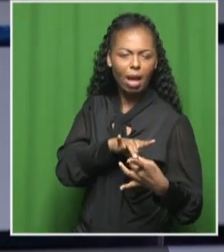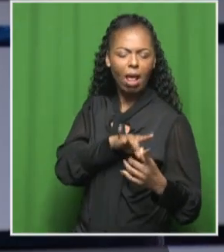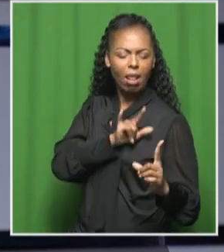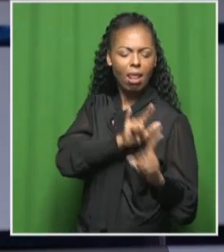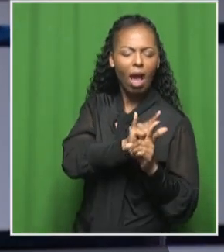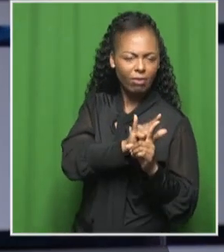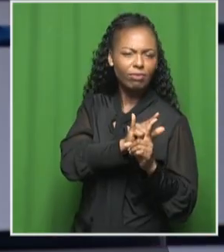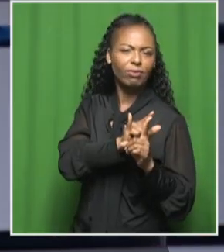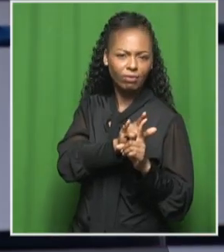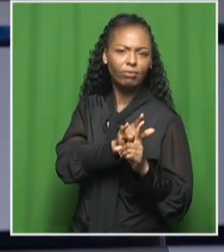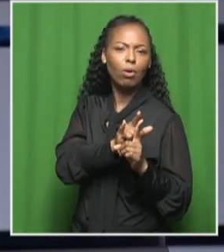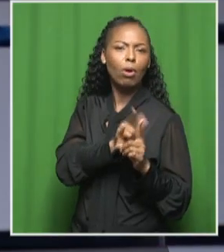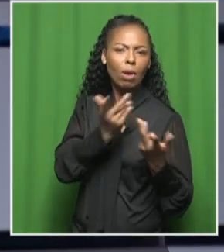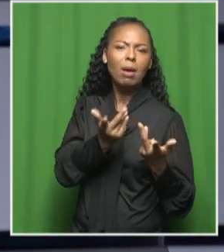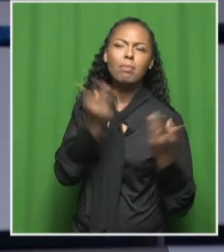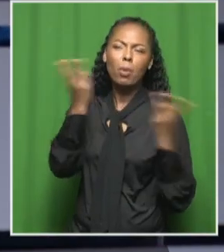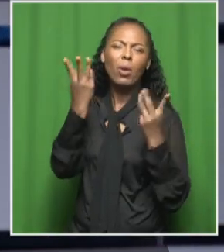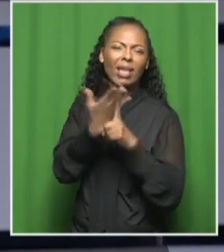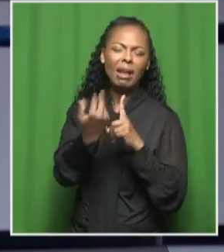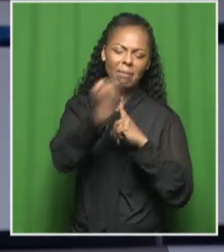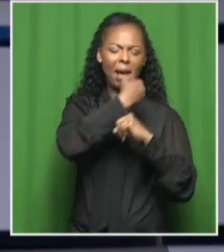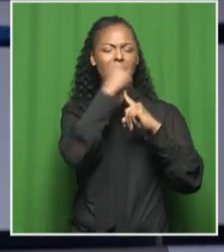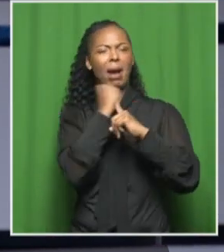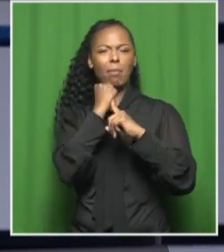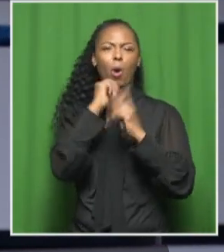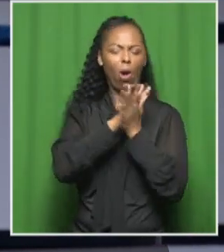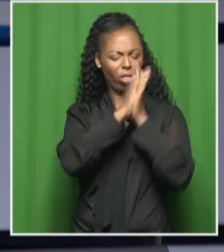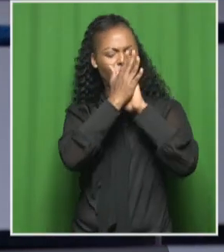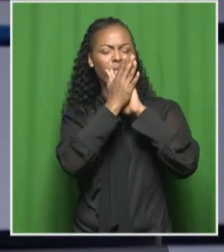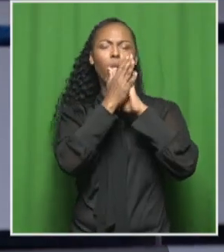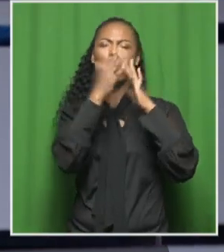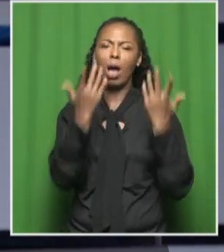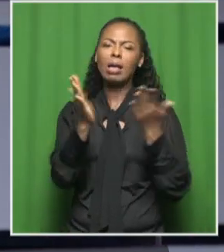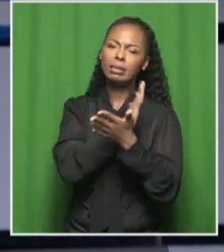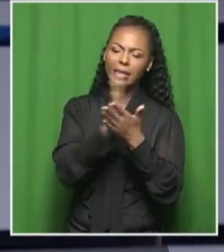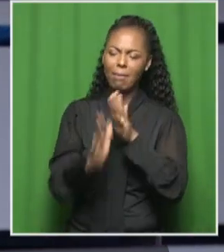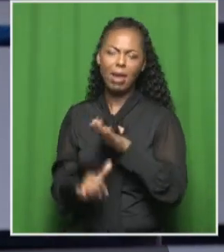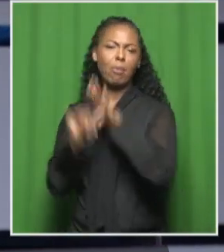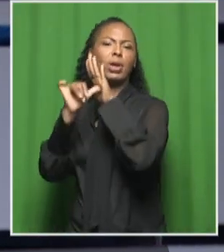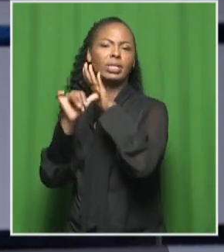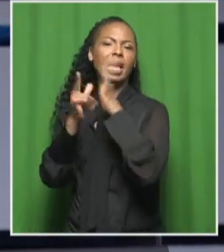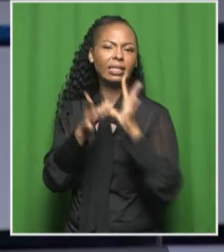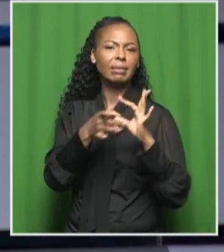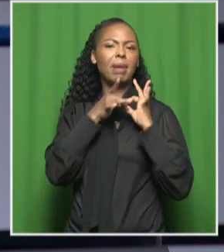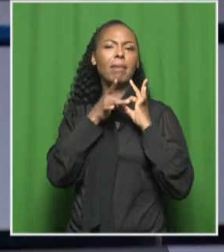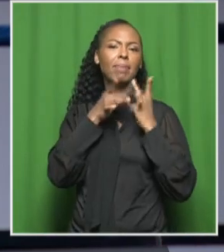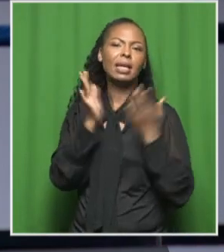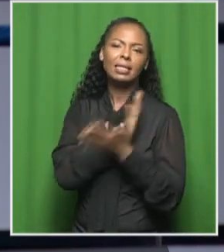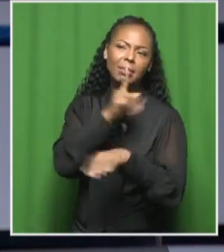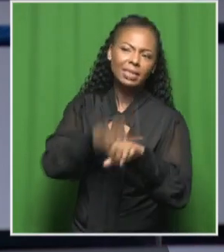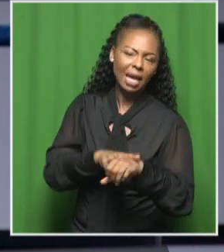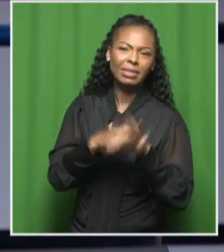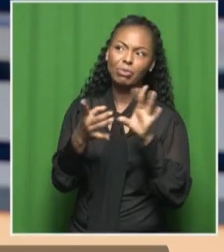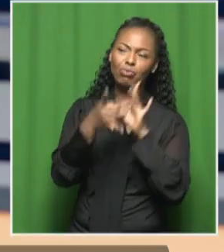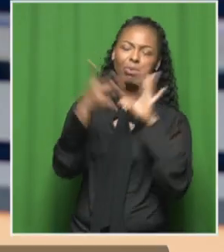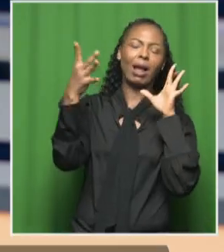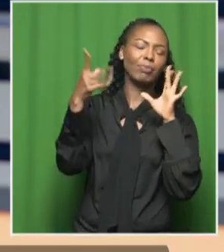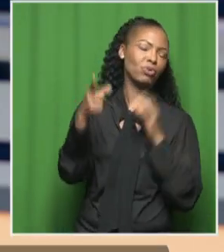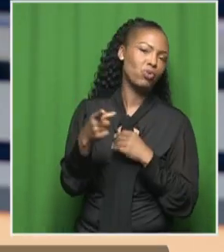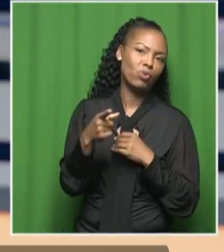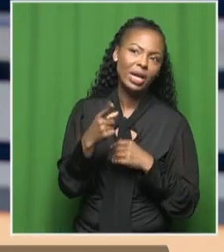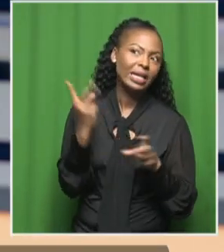in your life, they leave a stamp, they have an impact on you. Sometimes it's the hardest thing to ever let go. Yeah, I felt